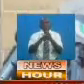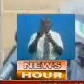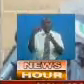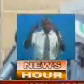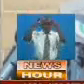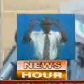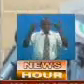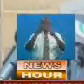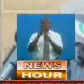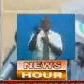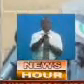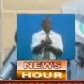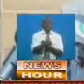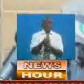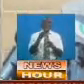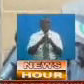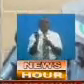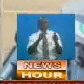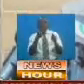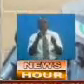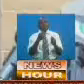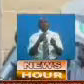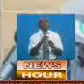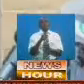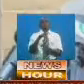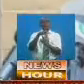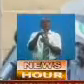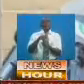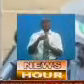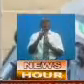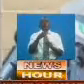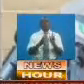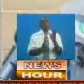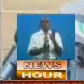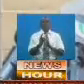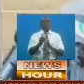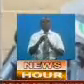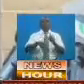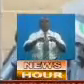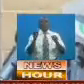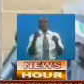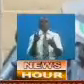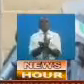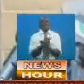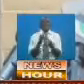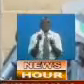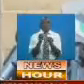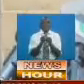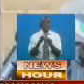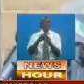presidents, like names of people who have made, you know, tremendous contributions to our national